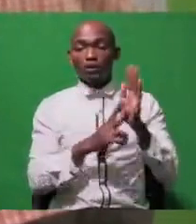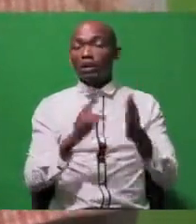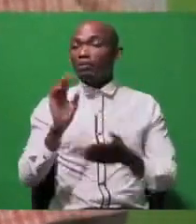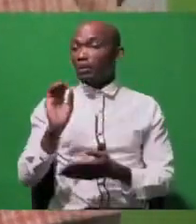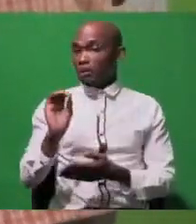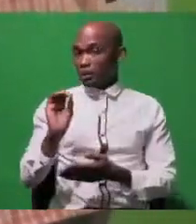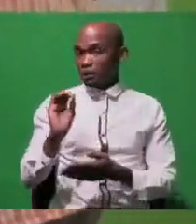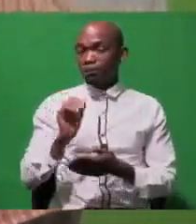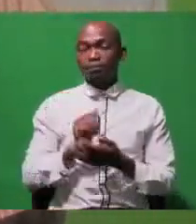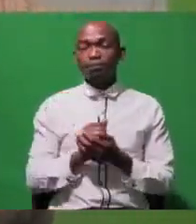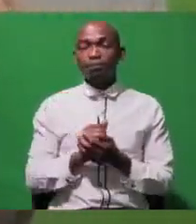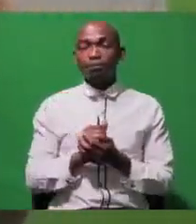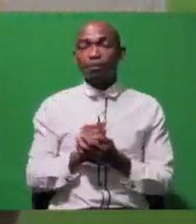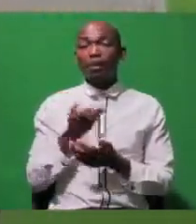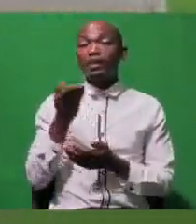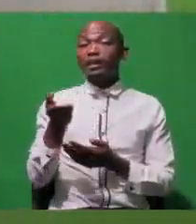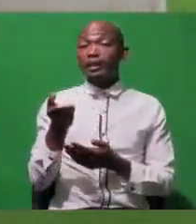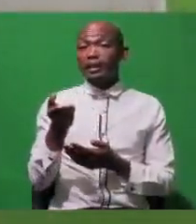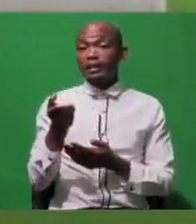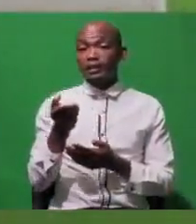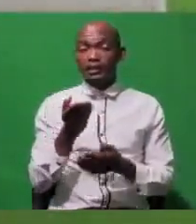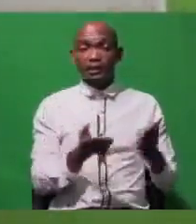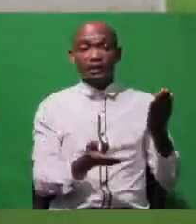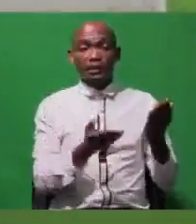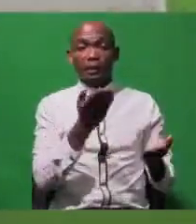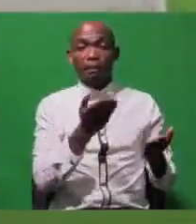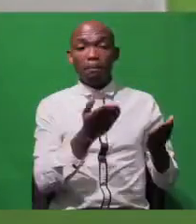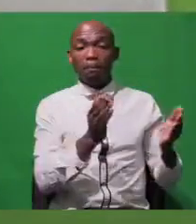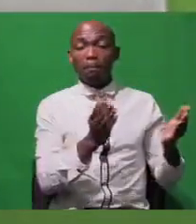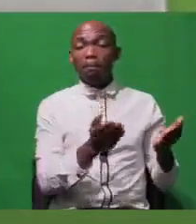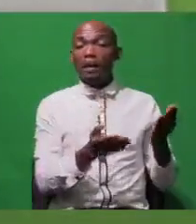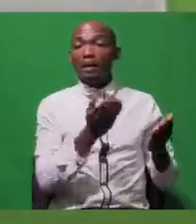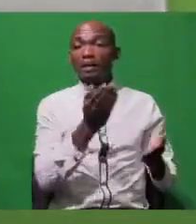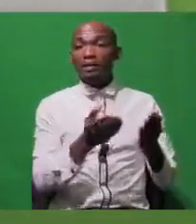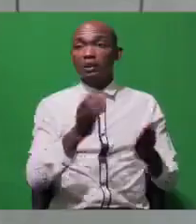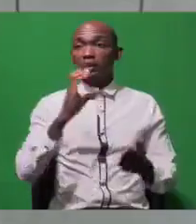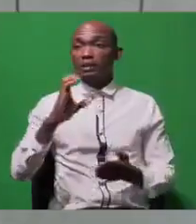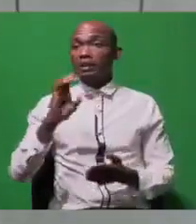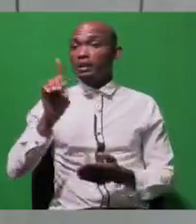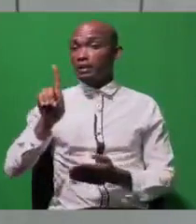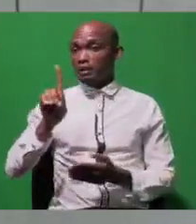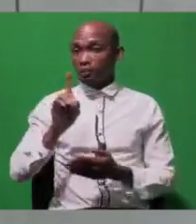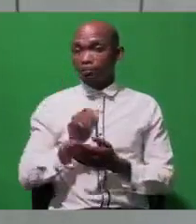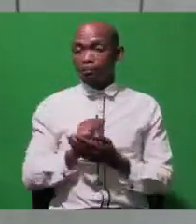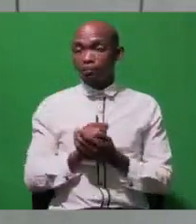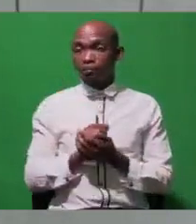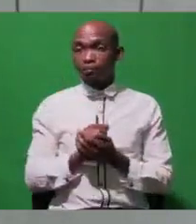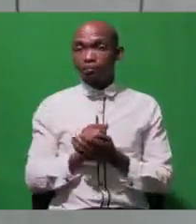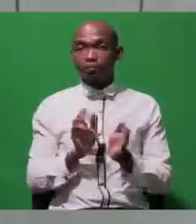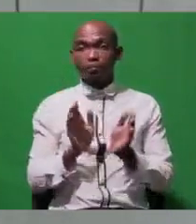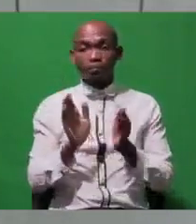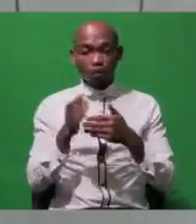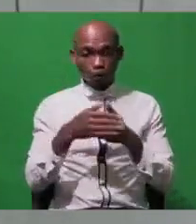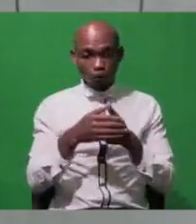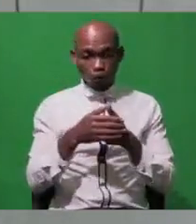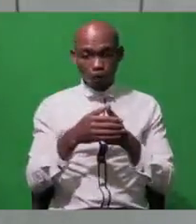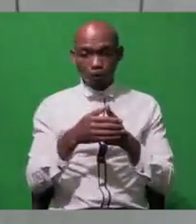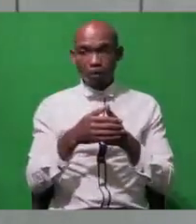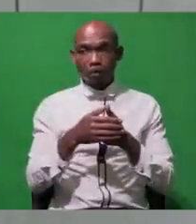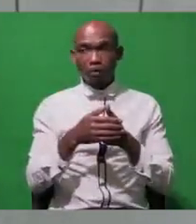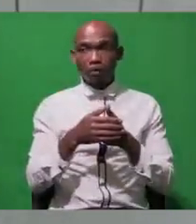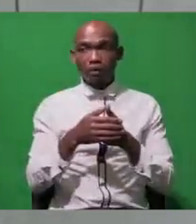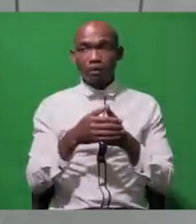21,270. Here is a balance CD closed at